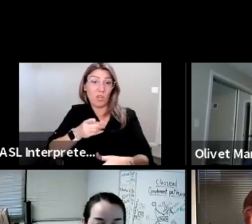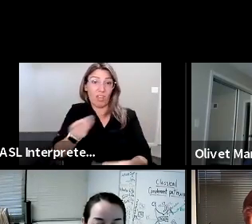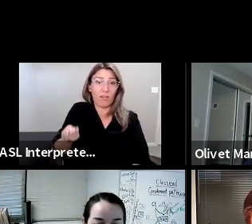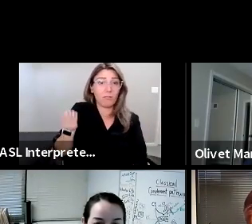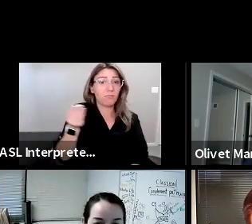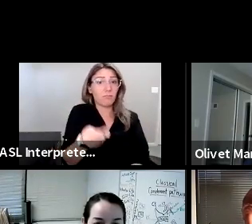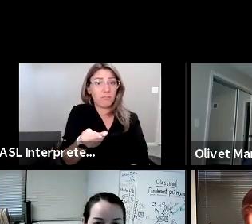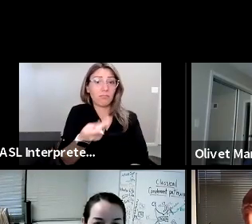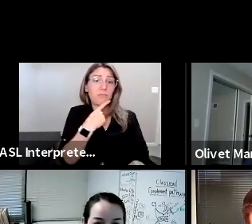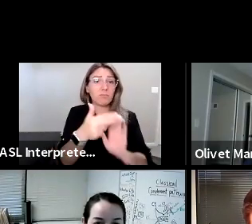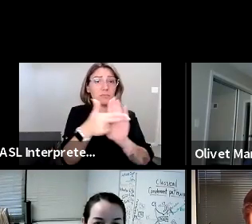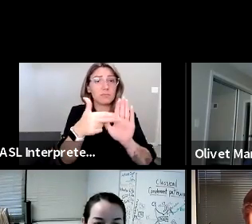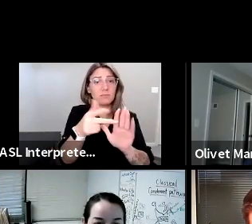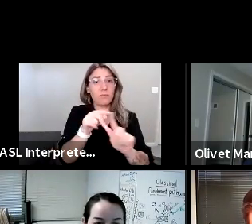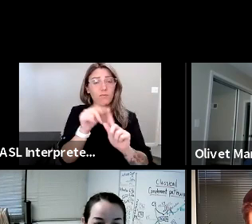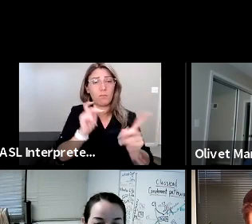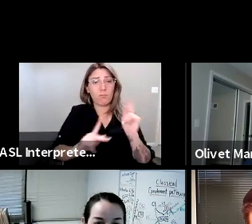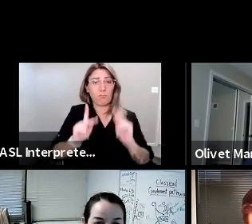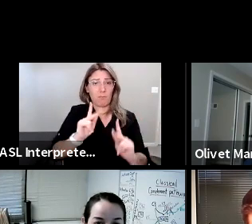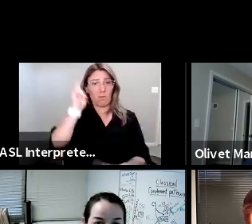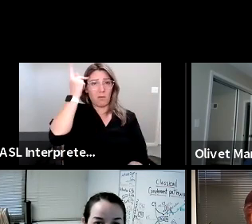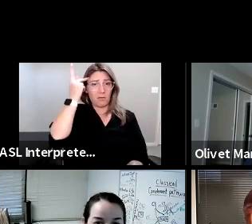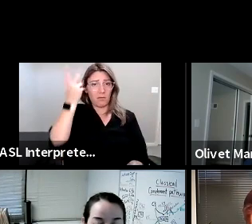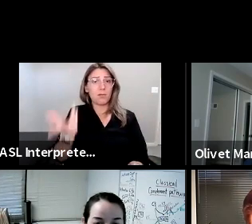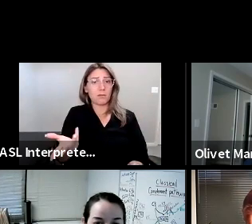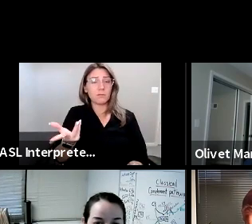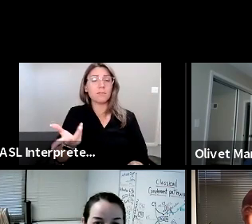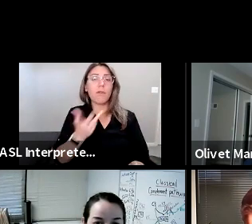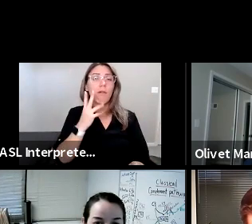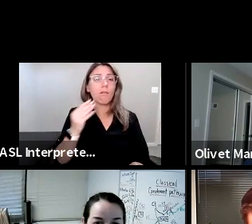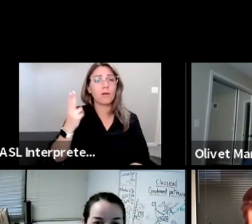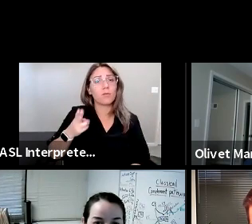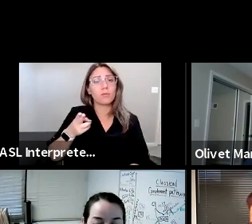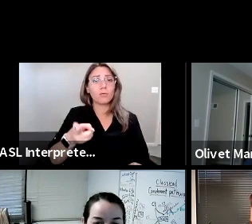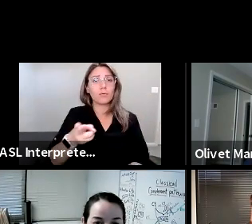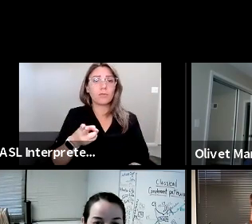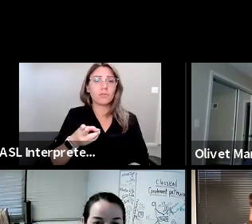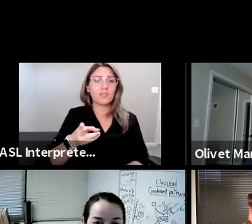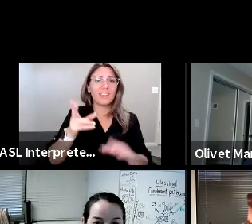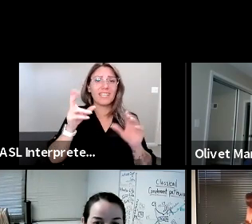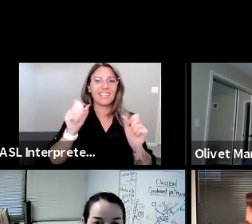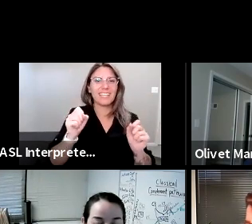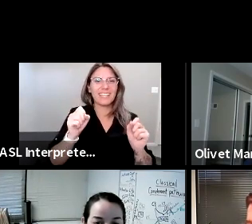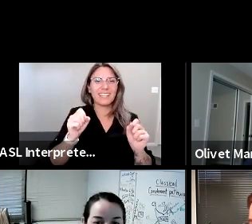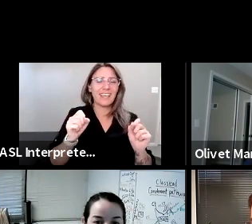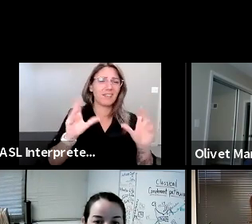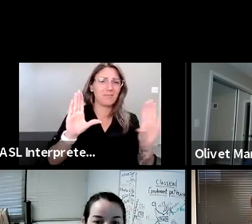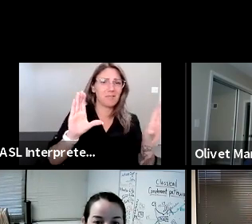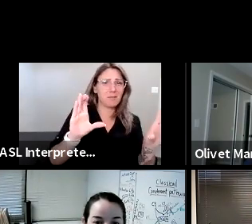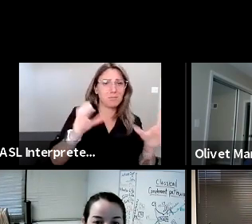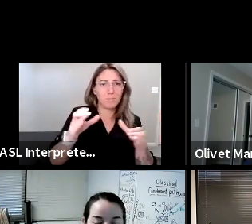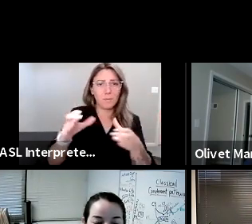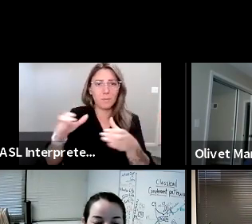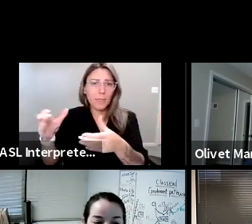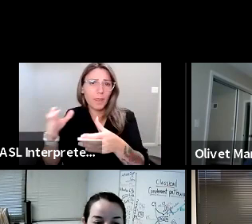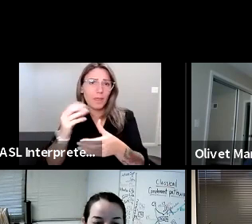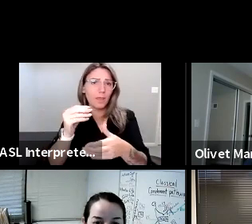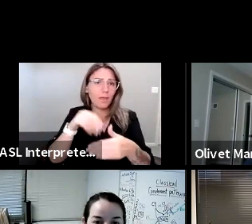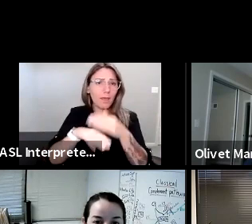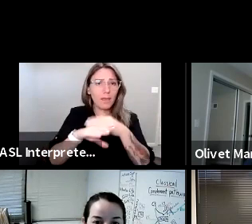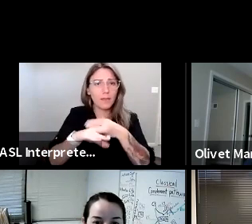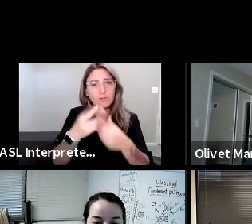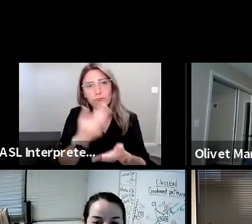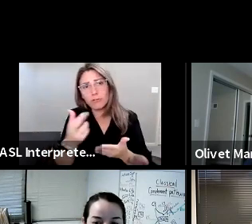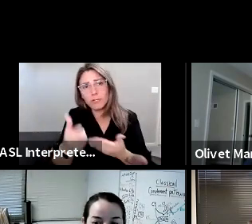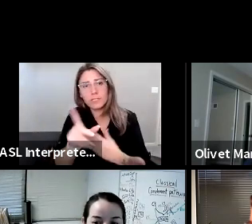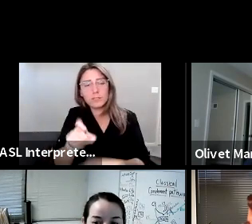to, and historically also to be able to count them within groups and maybe to access resources, because what we have